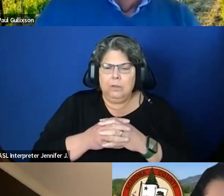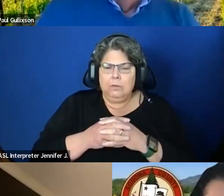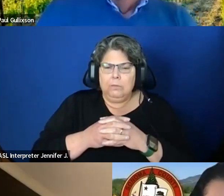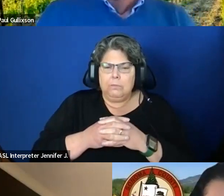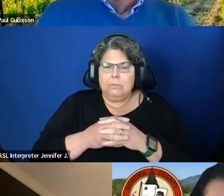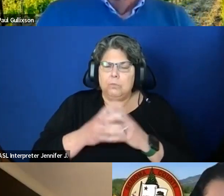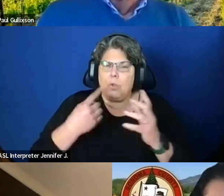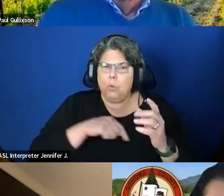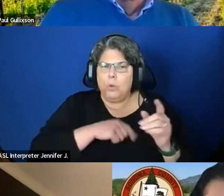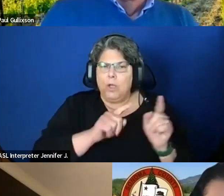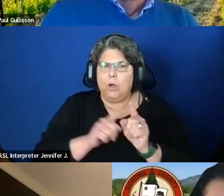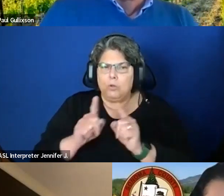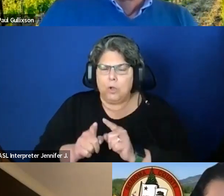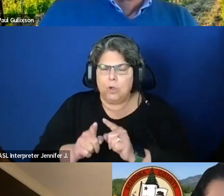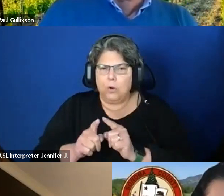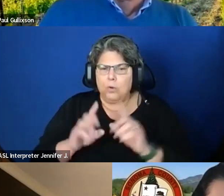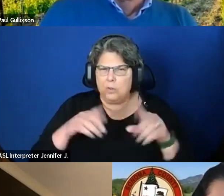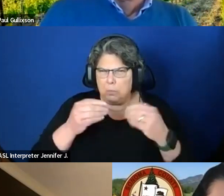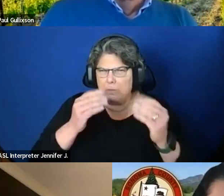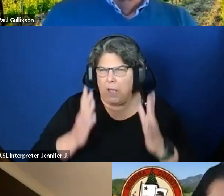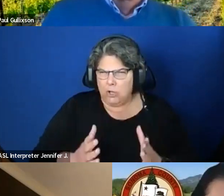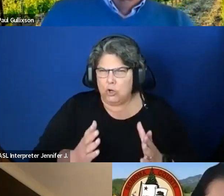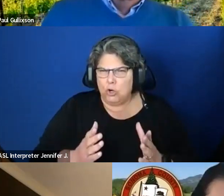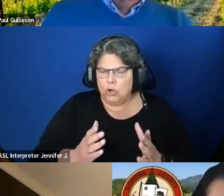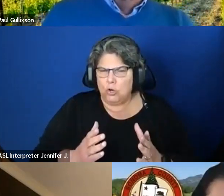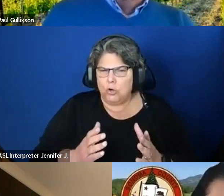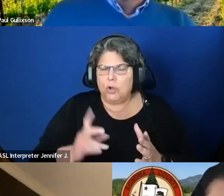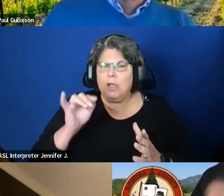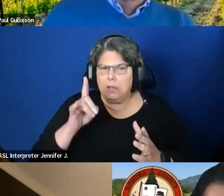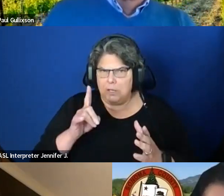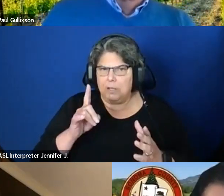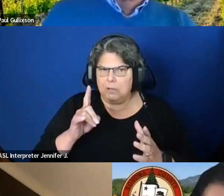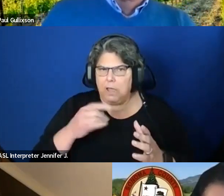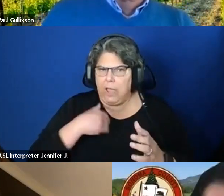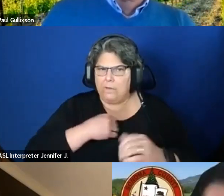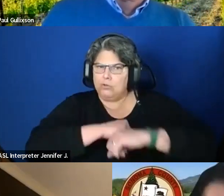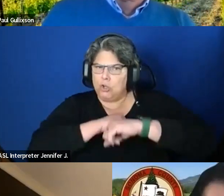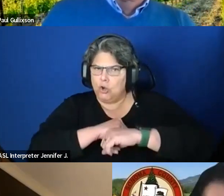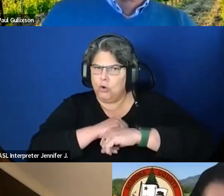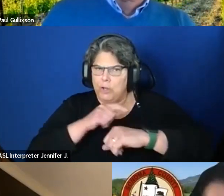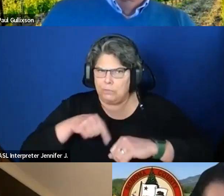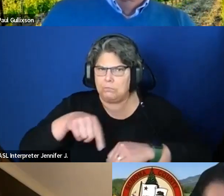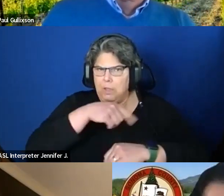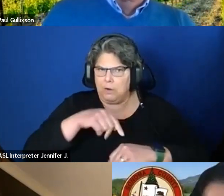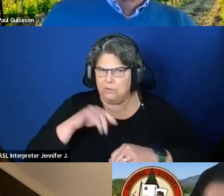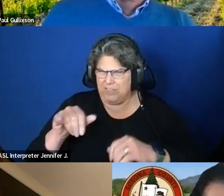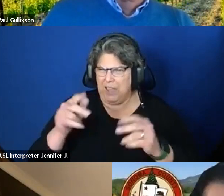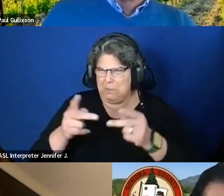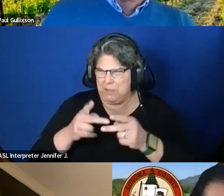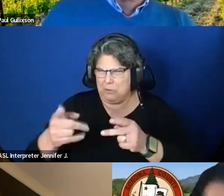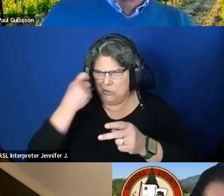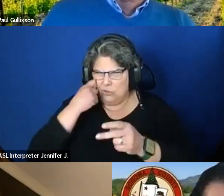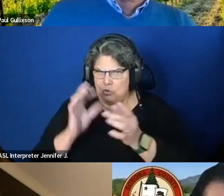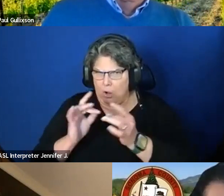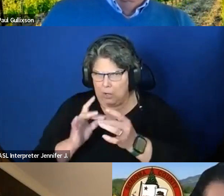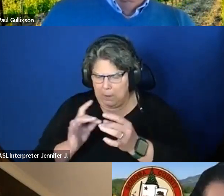we also, the provider did security on the site that you're referencing. And